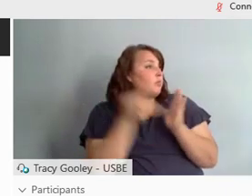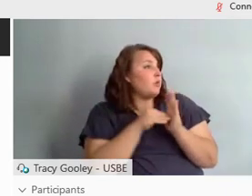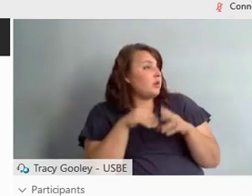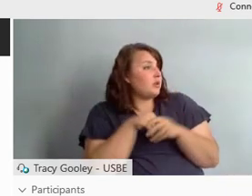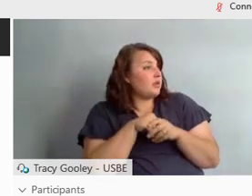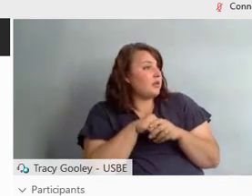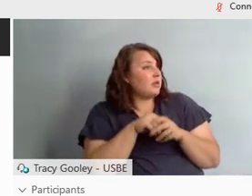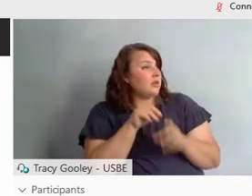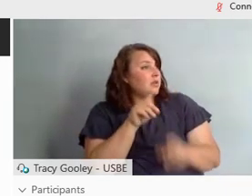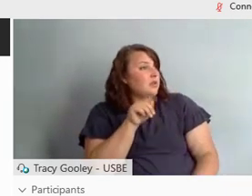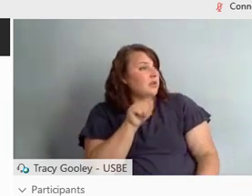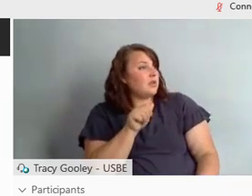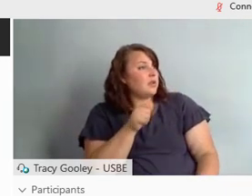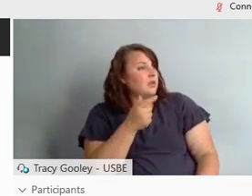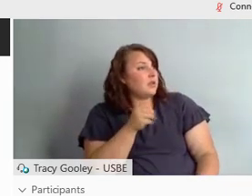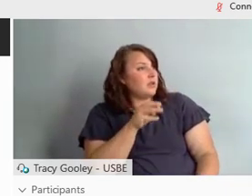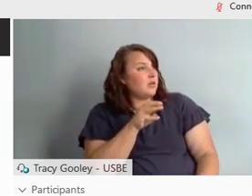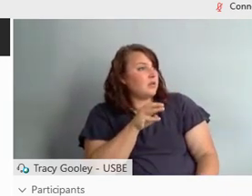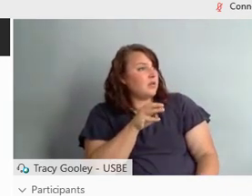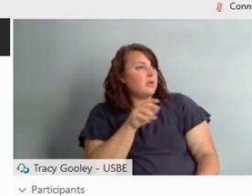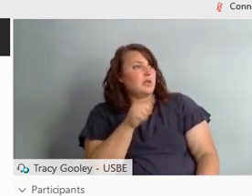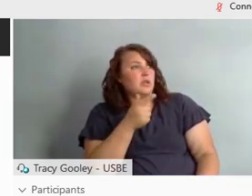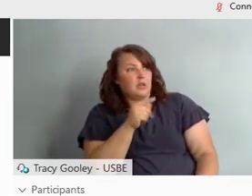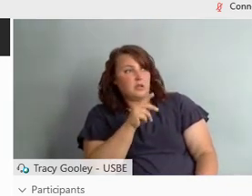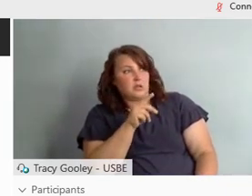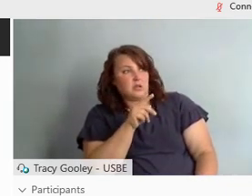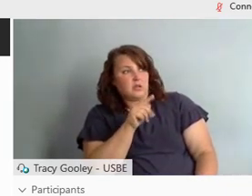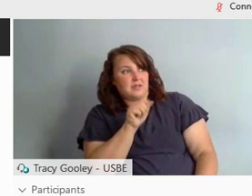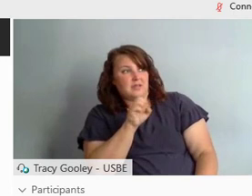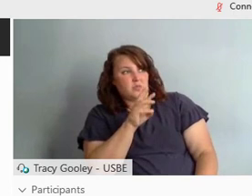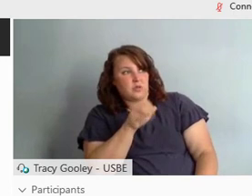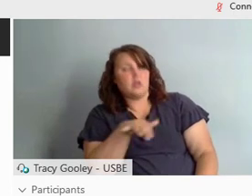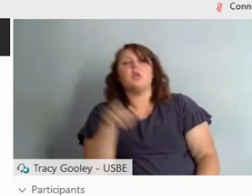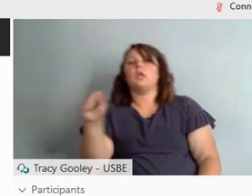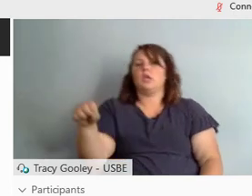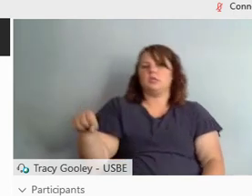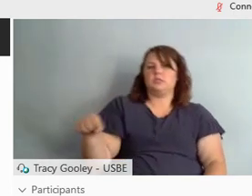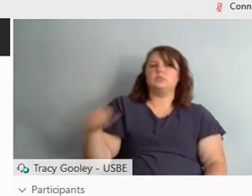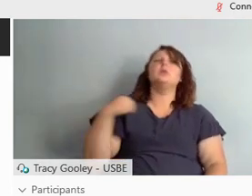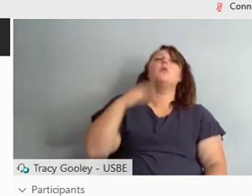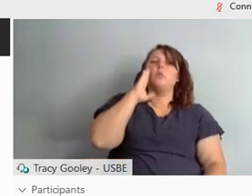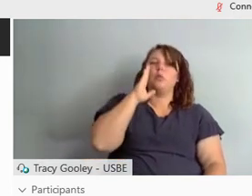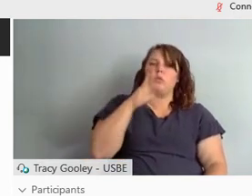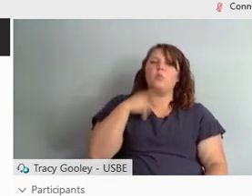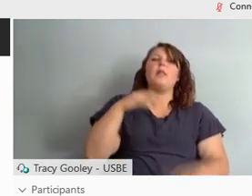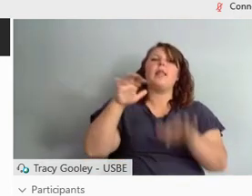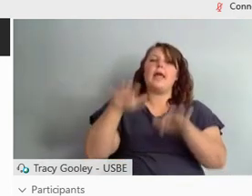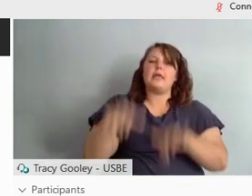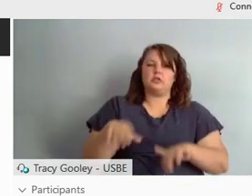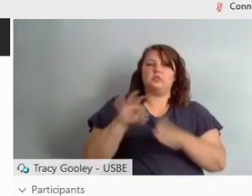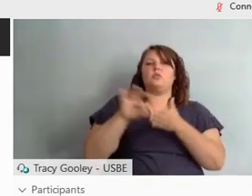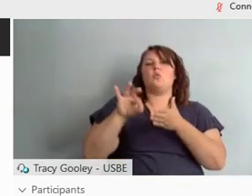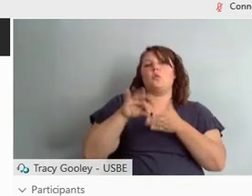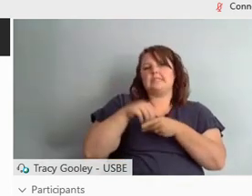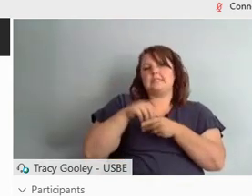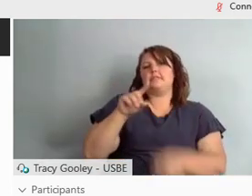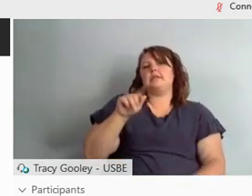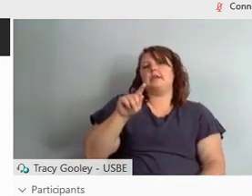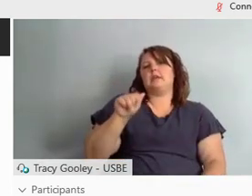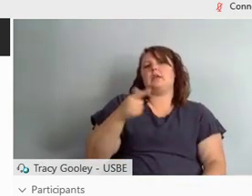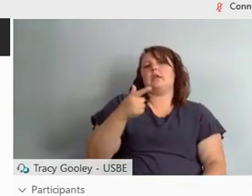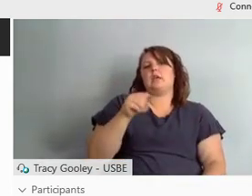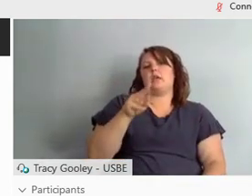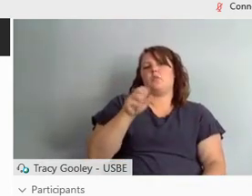Gateway list? The alternate, yes. The life learning, and you will enter your scores into Data Gateway. So you will find the life